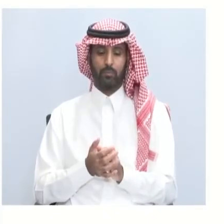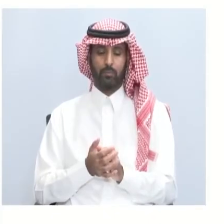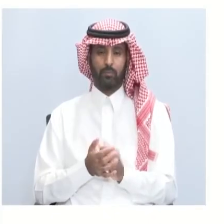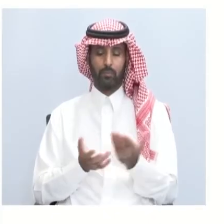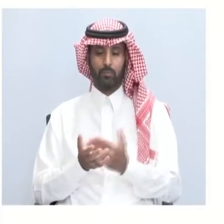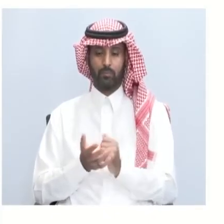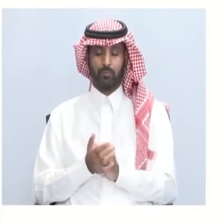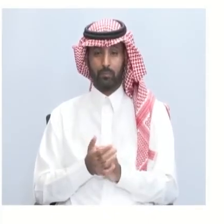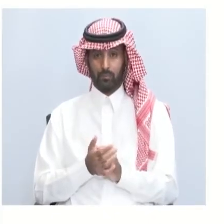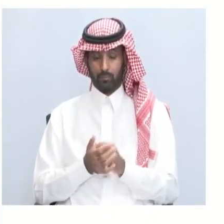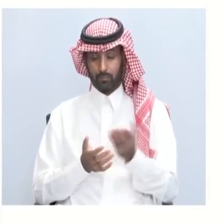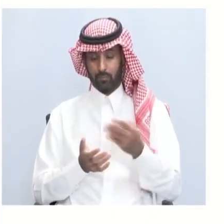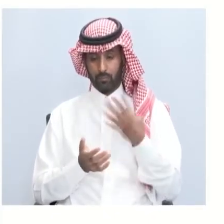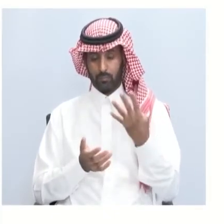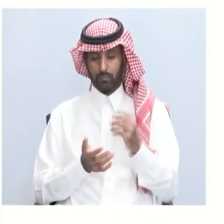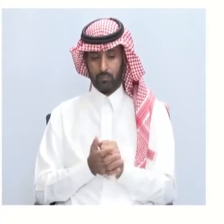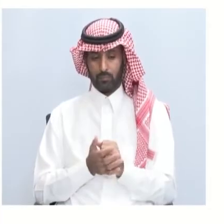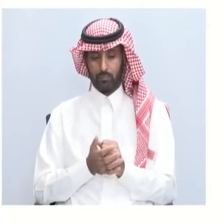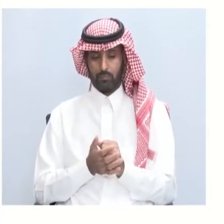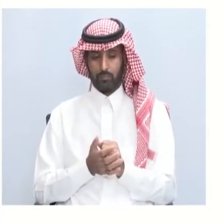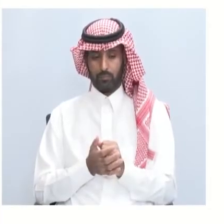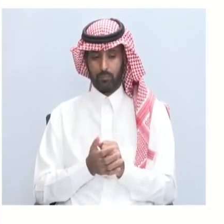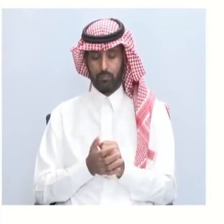P-O-R-O-S-S-U-P-R-E. That's number four again.